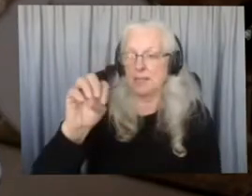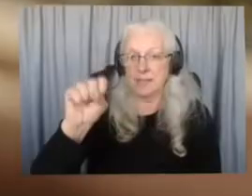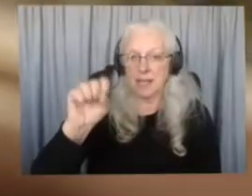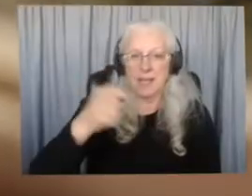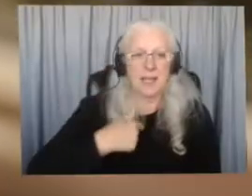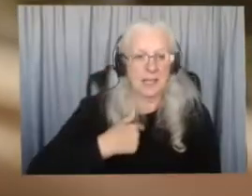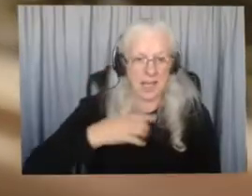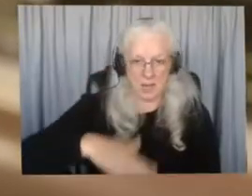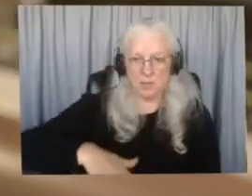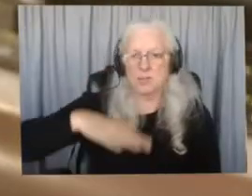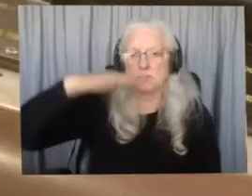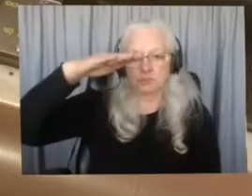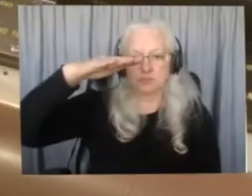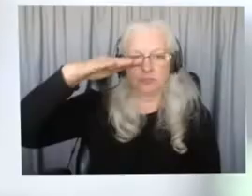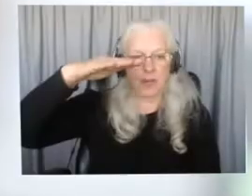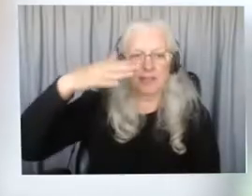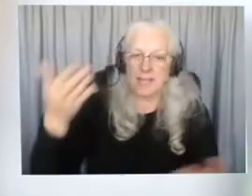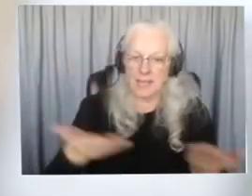Manitoba.